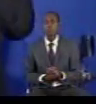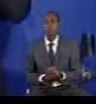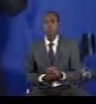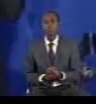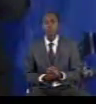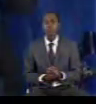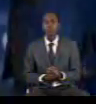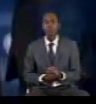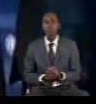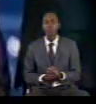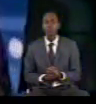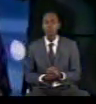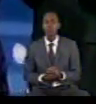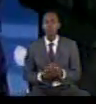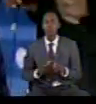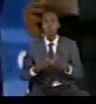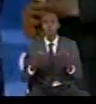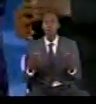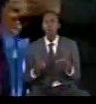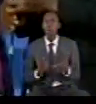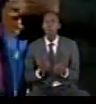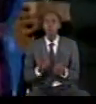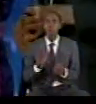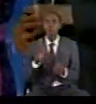spirit. Open up.